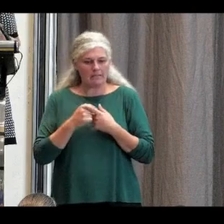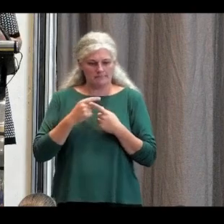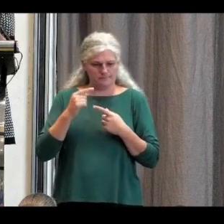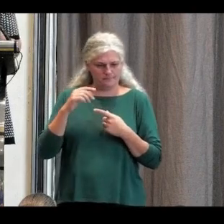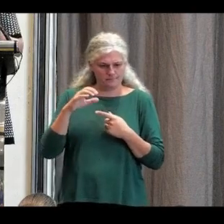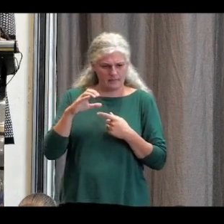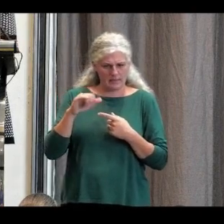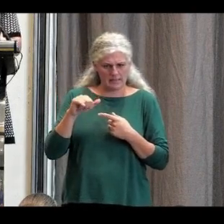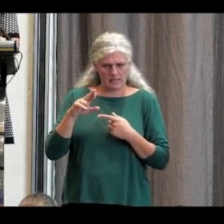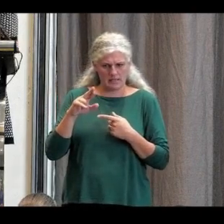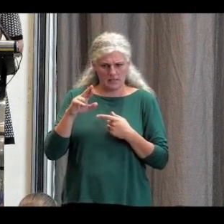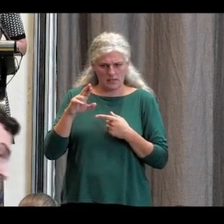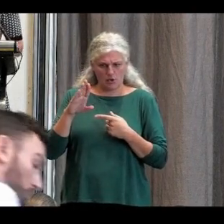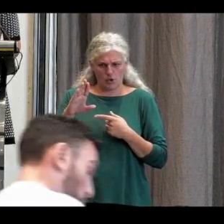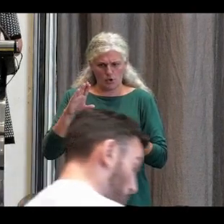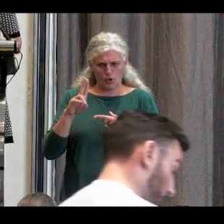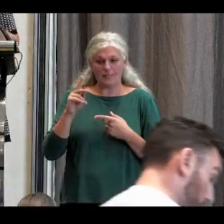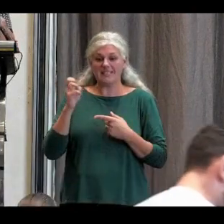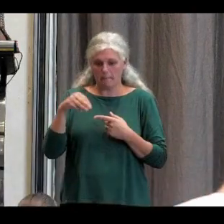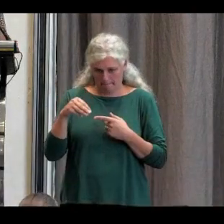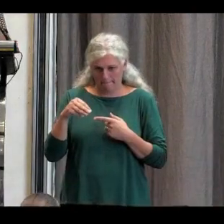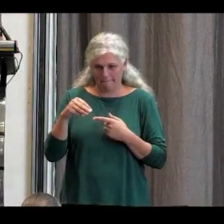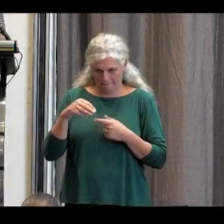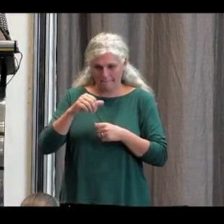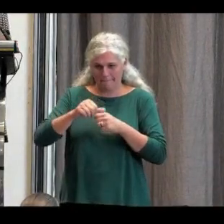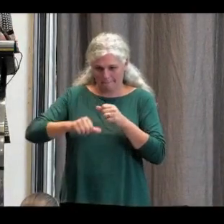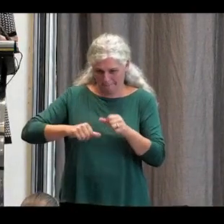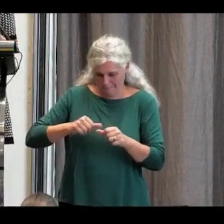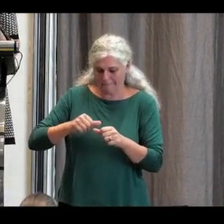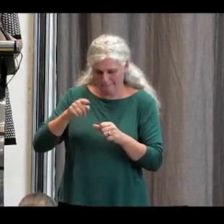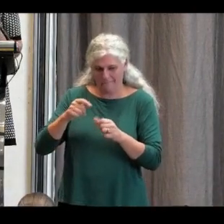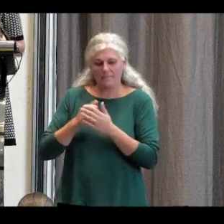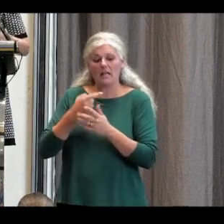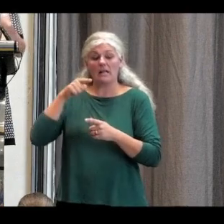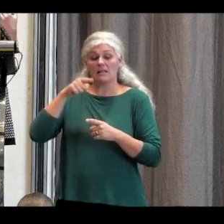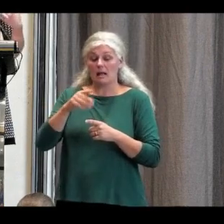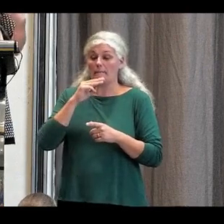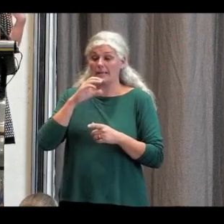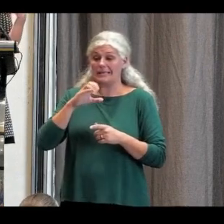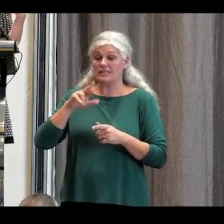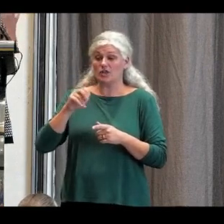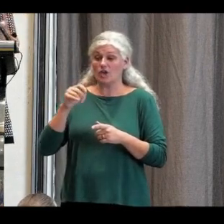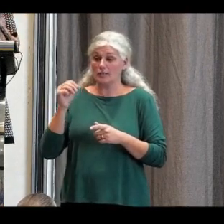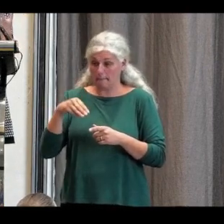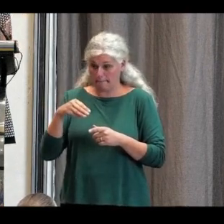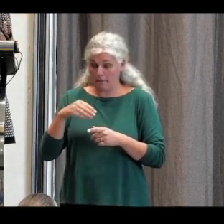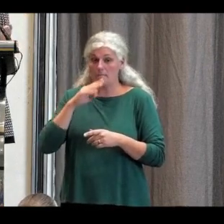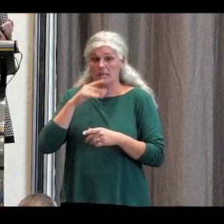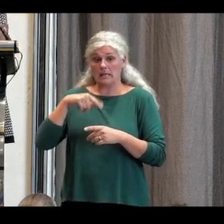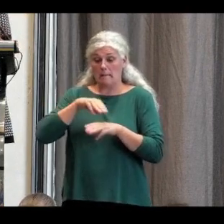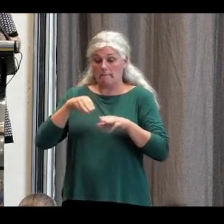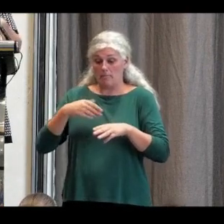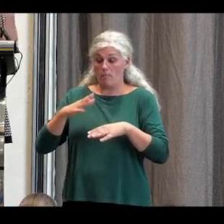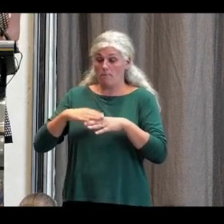cycles. So what would be the circadian cycles? So the circadian cycles would be people that will be more likely to